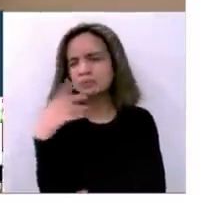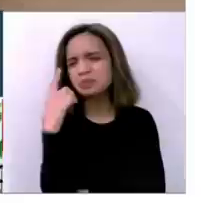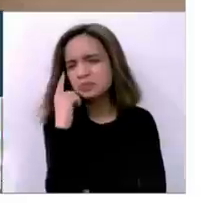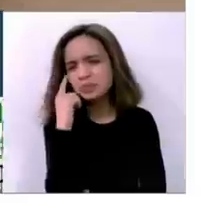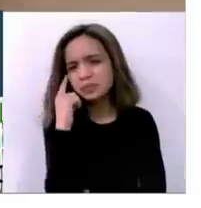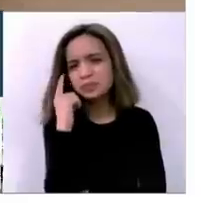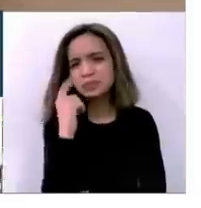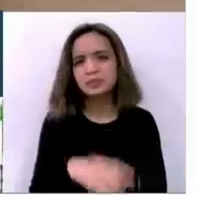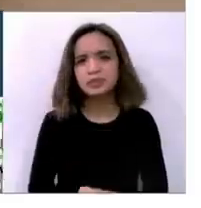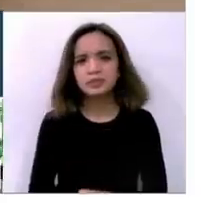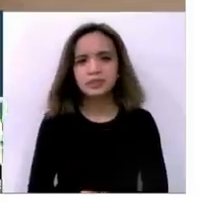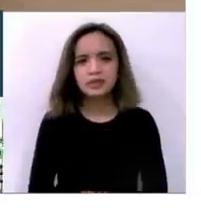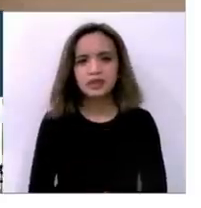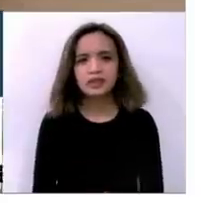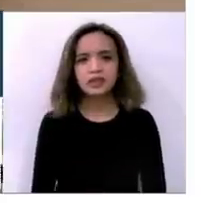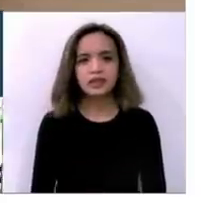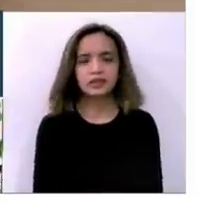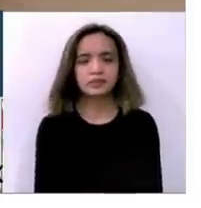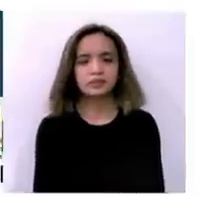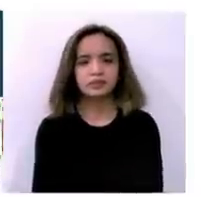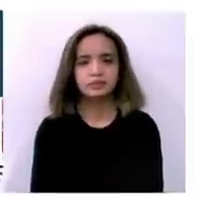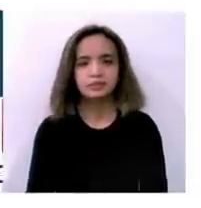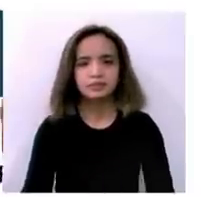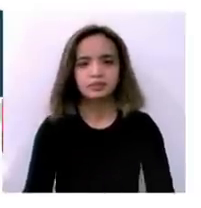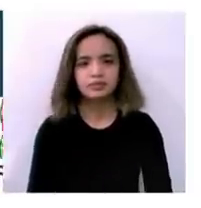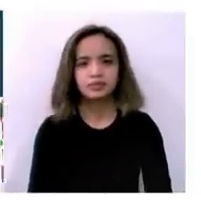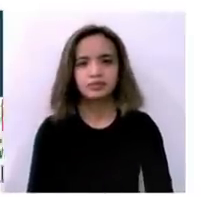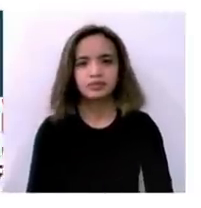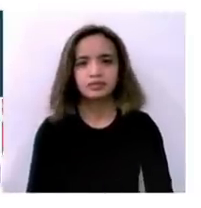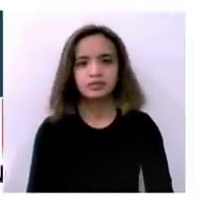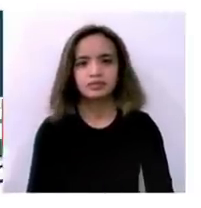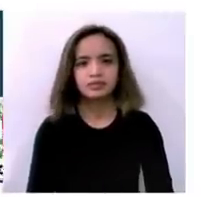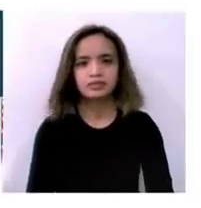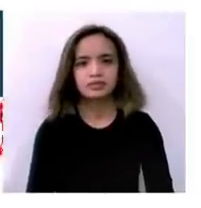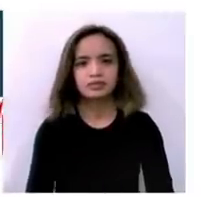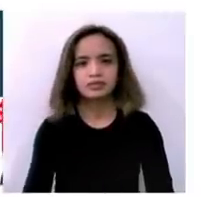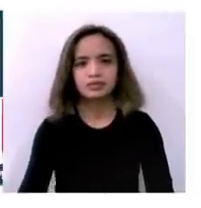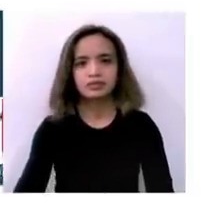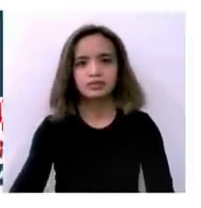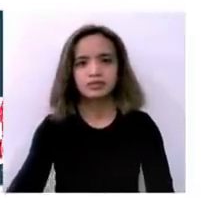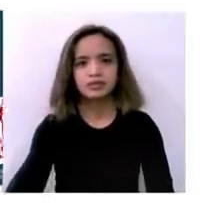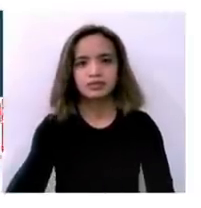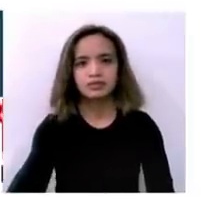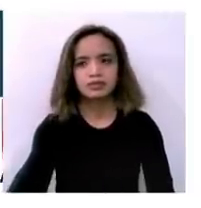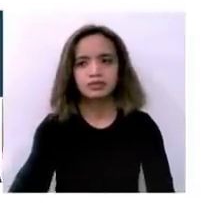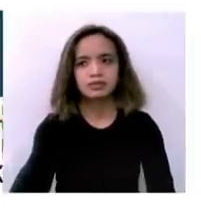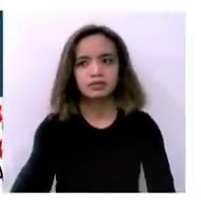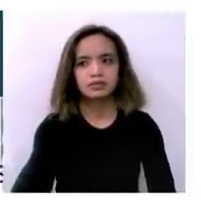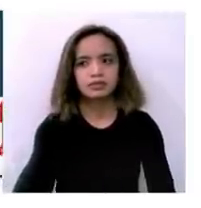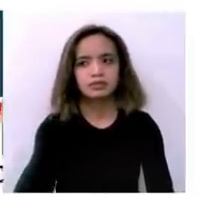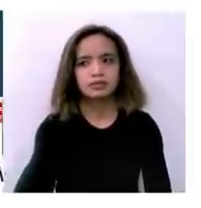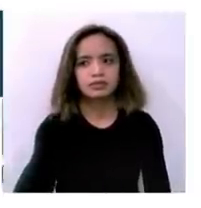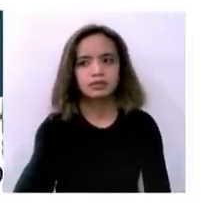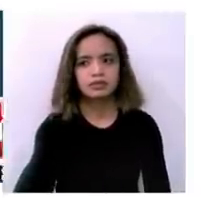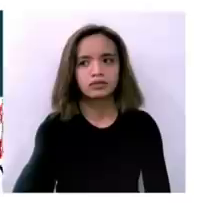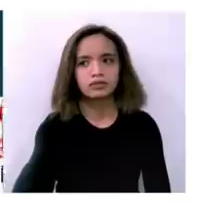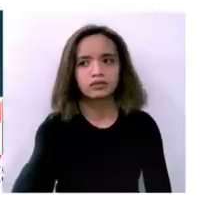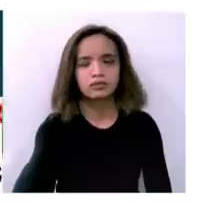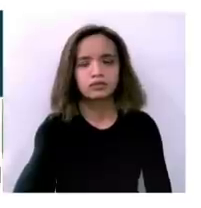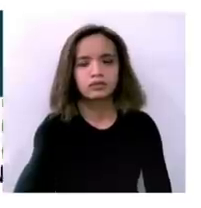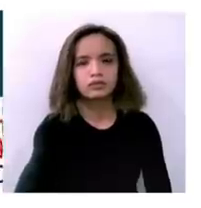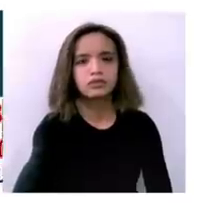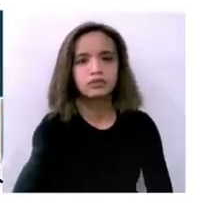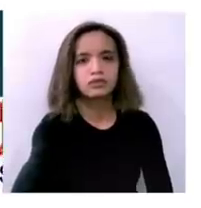family. Yeah, because you're in a very, I would say, very interesting position,